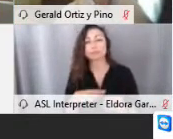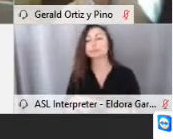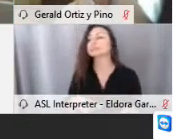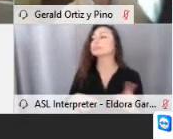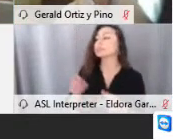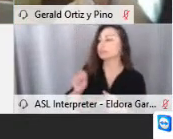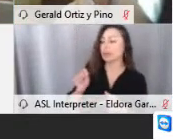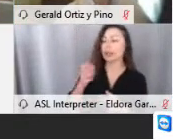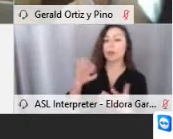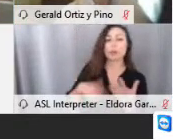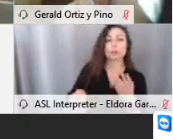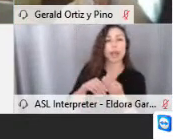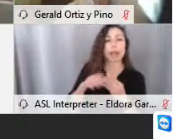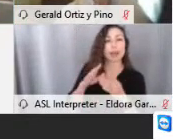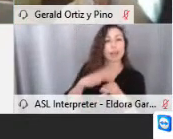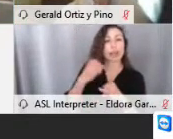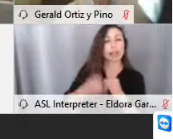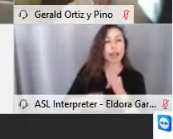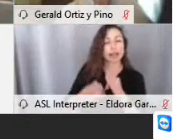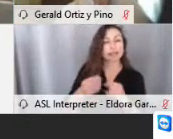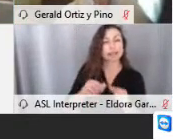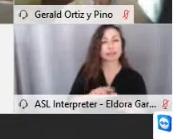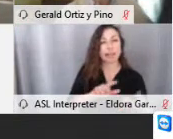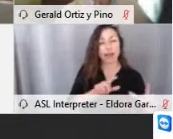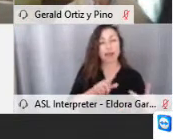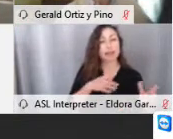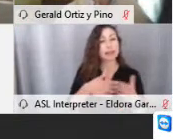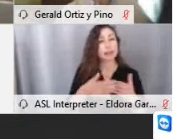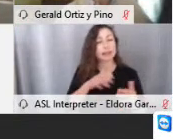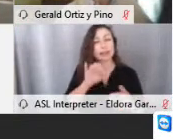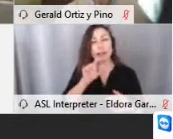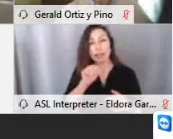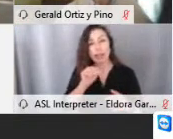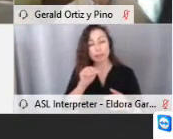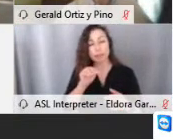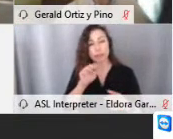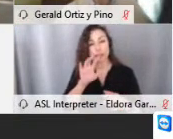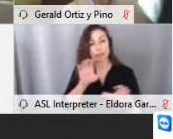I was also going to add on the last slide that despite claims being down